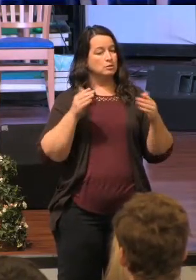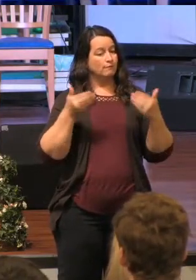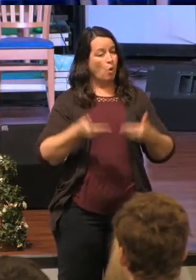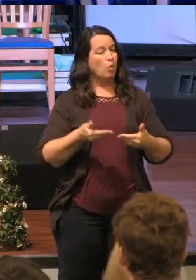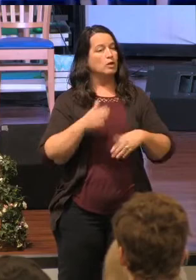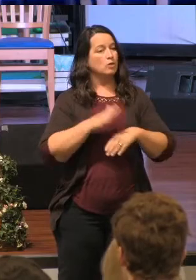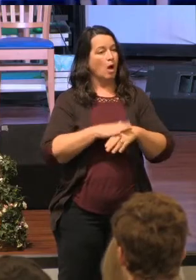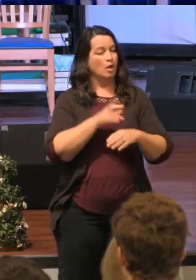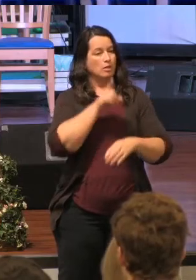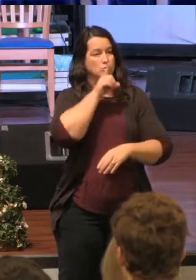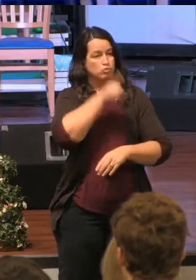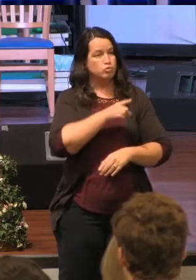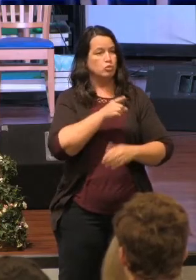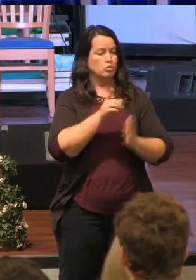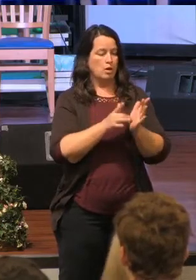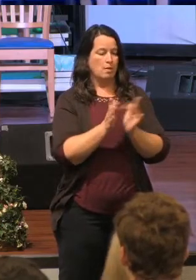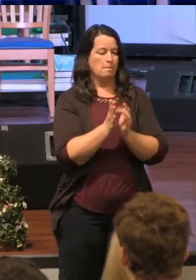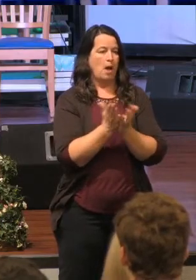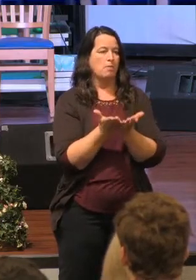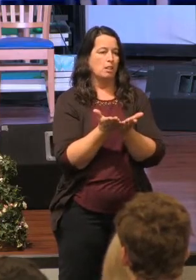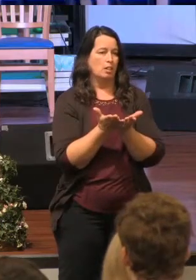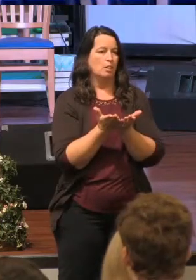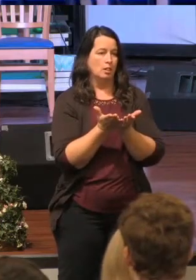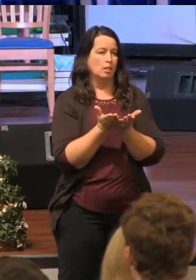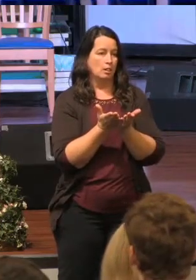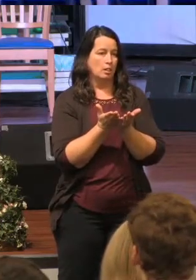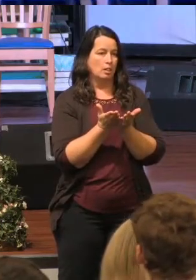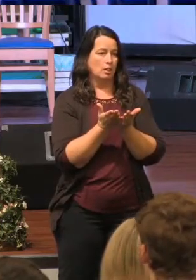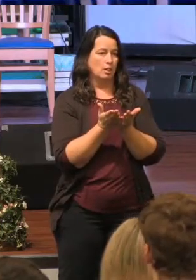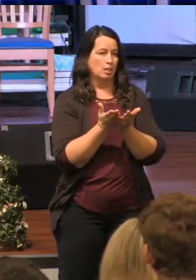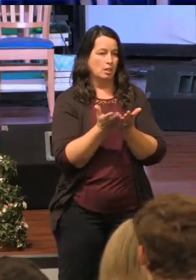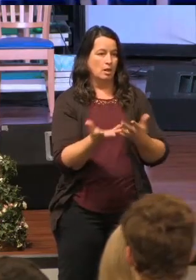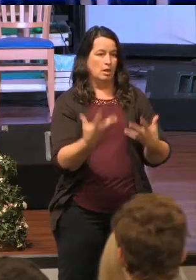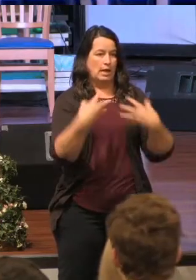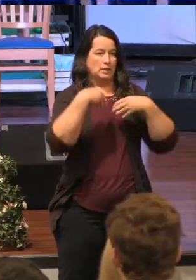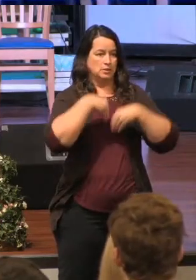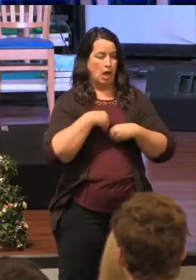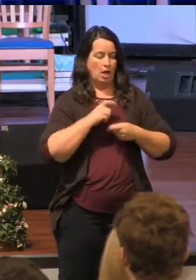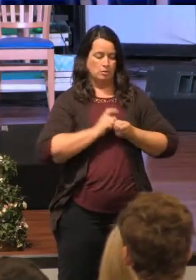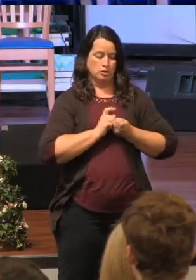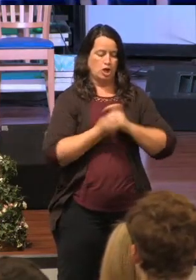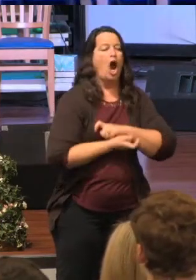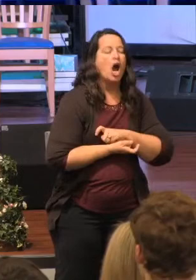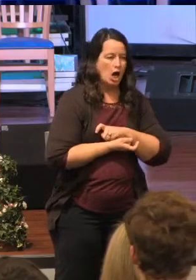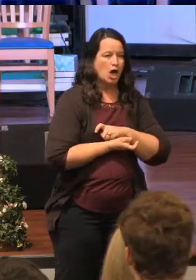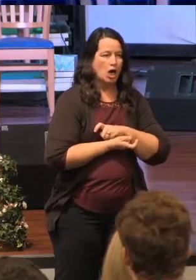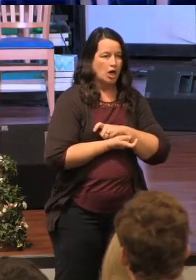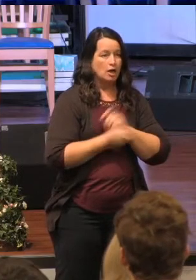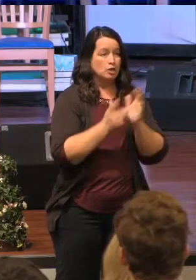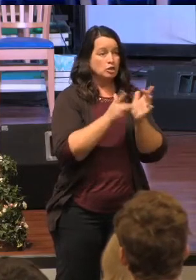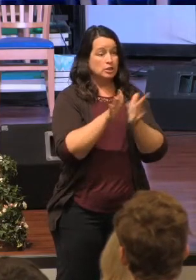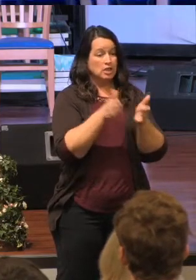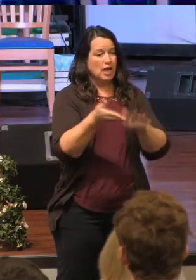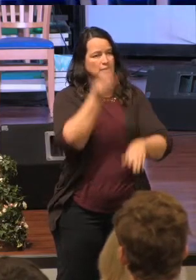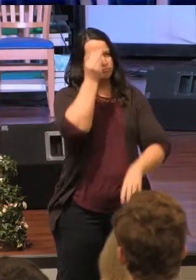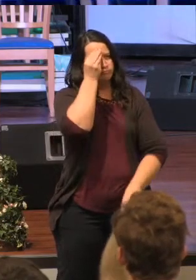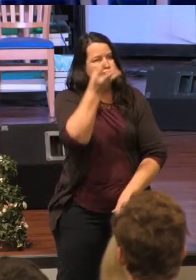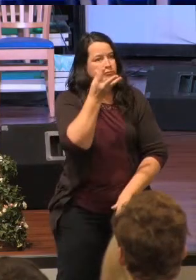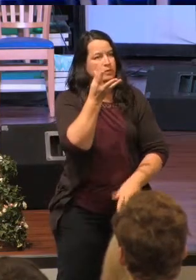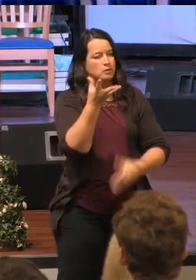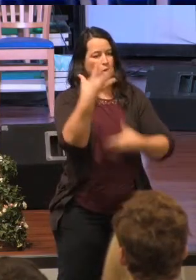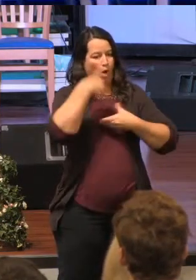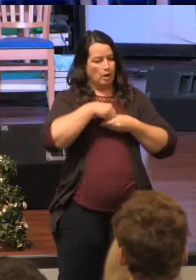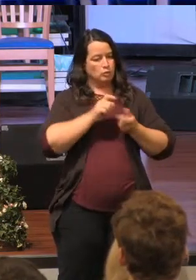the true gospel, which is always transformative. Jesus didn't die just to inform you. He died to transform